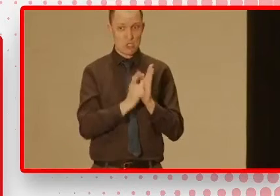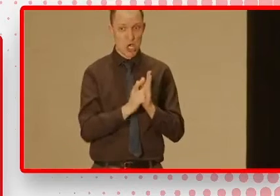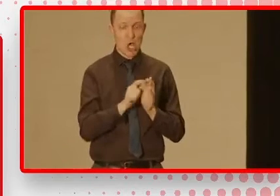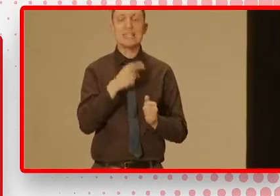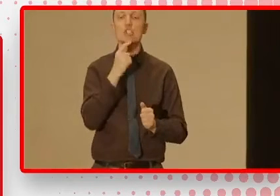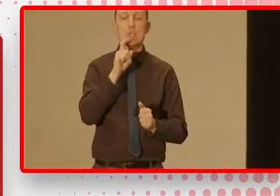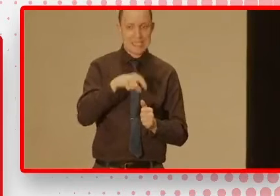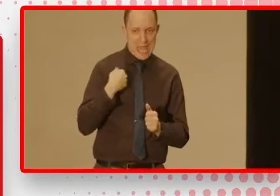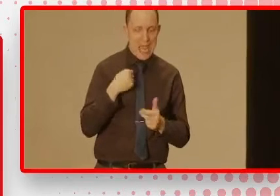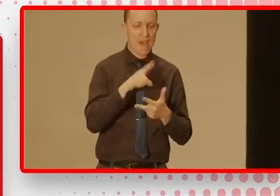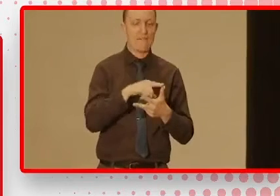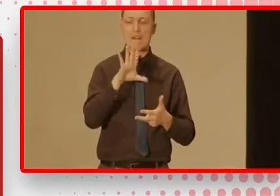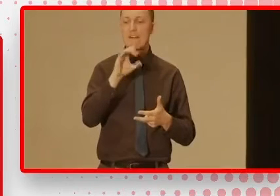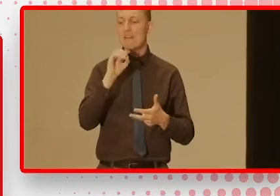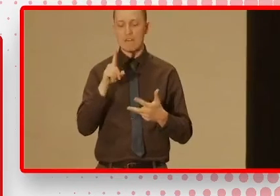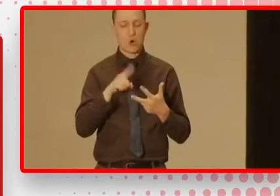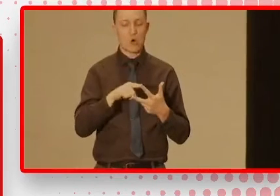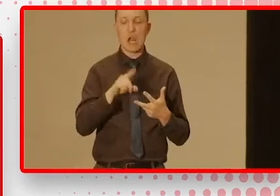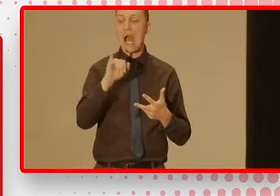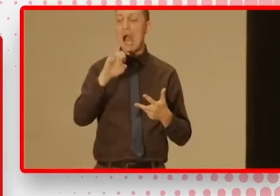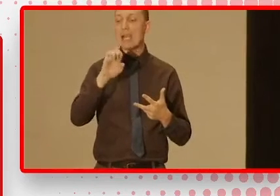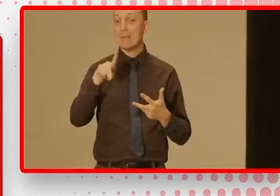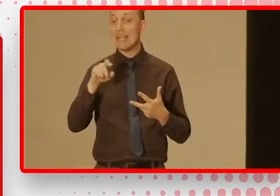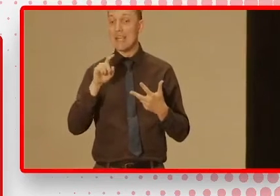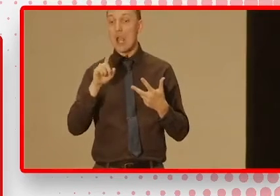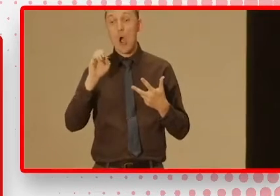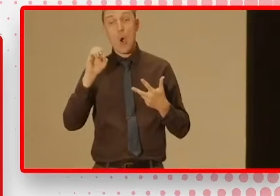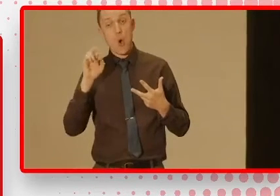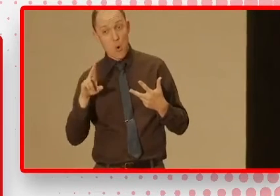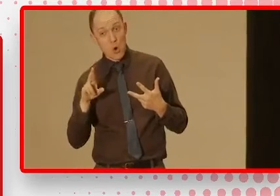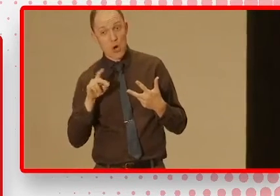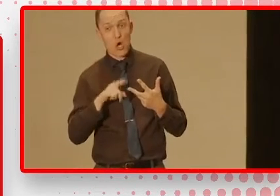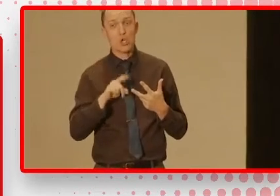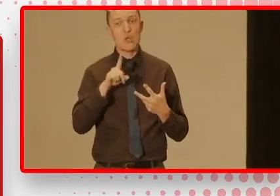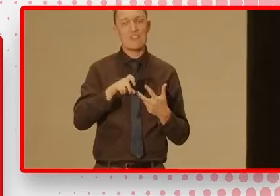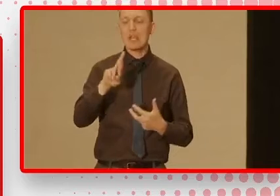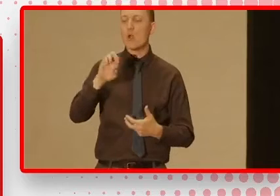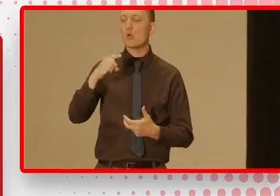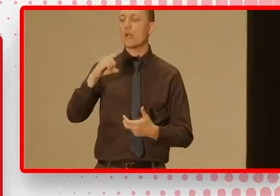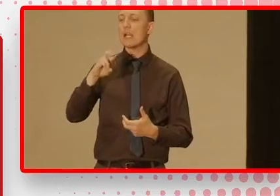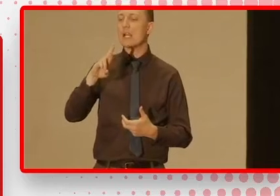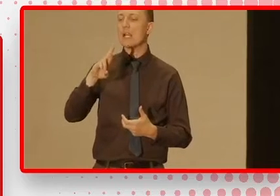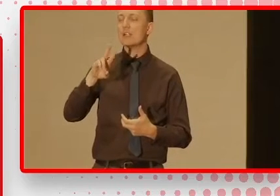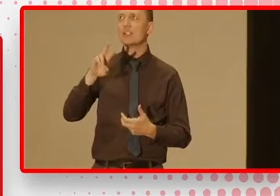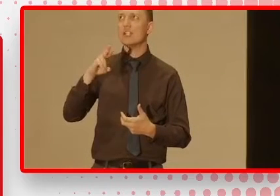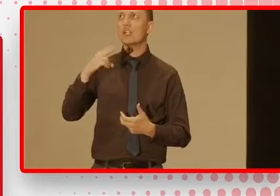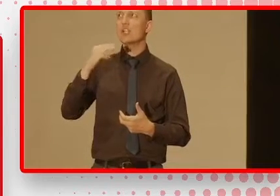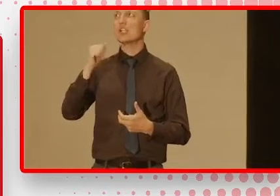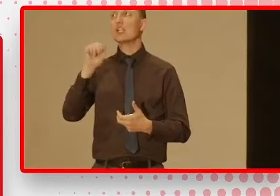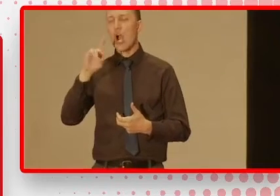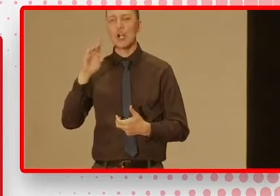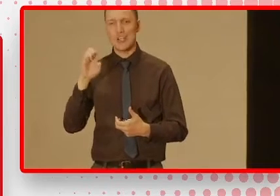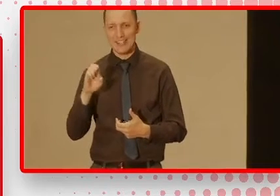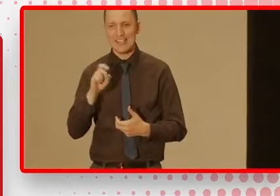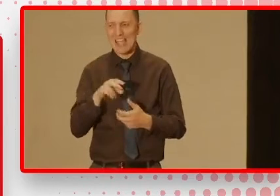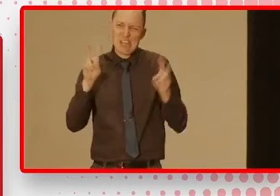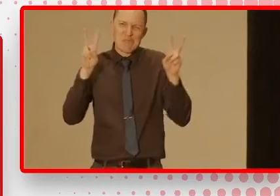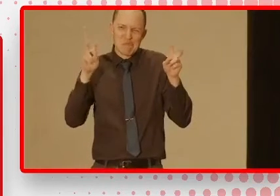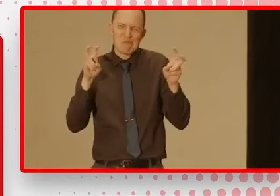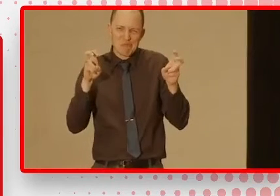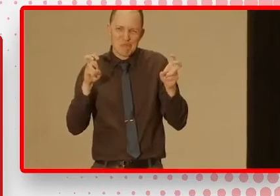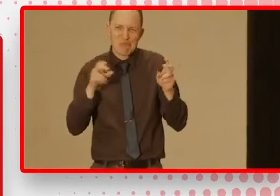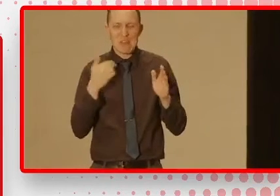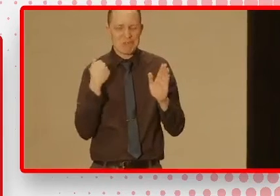to have an IEP, or you have to be regarded as having a disability. And that piece is really